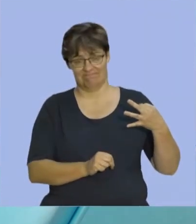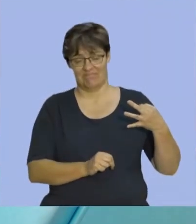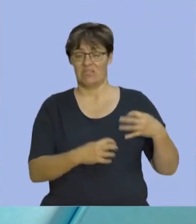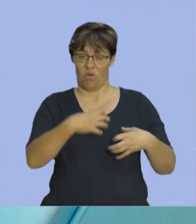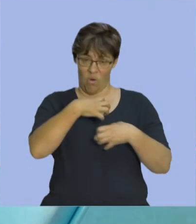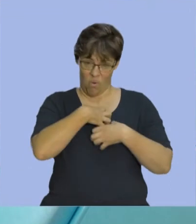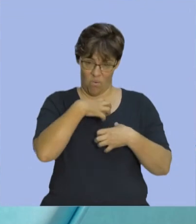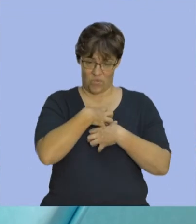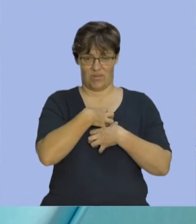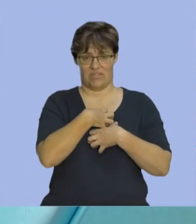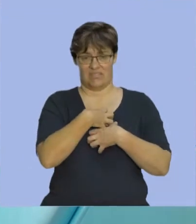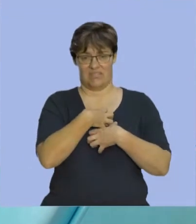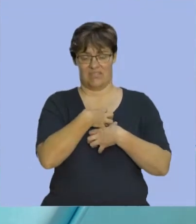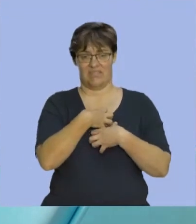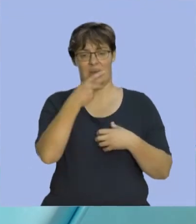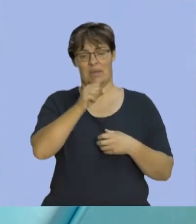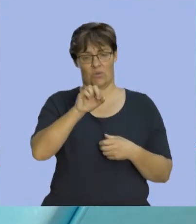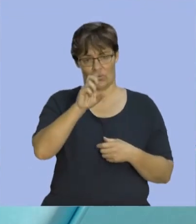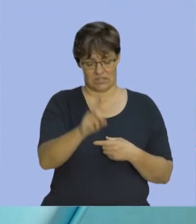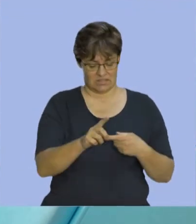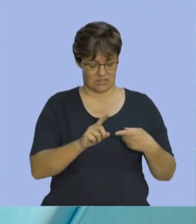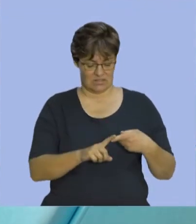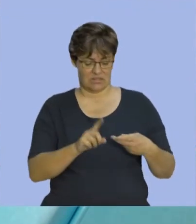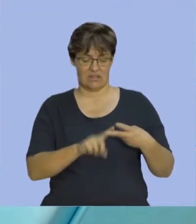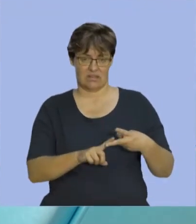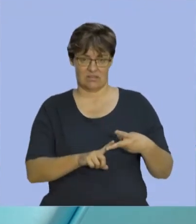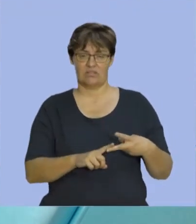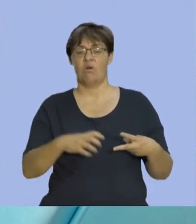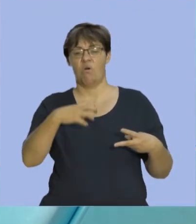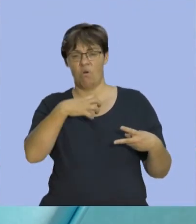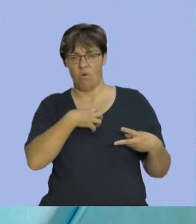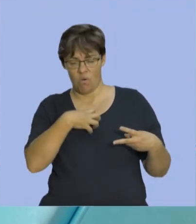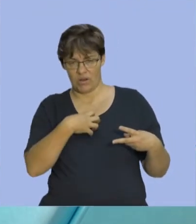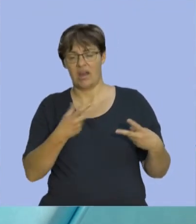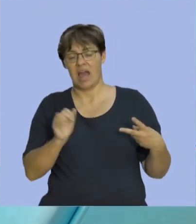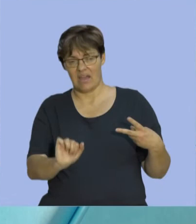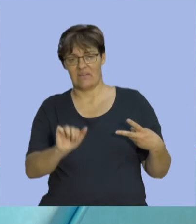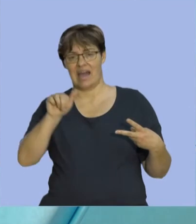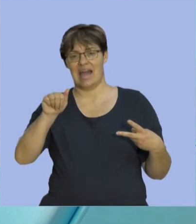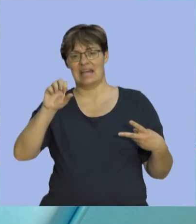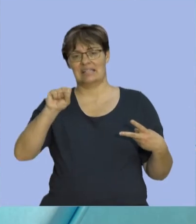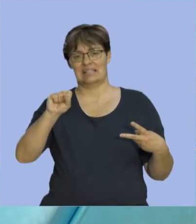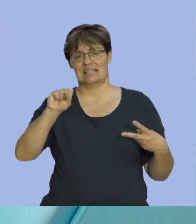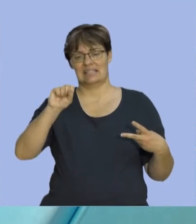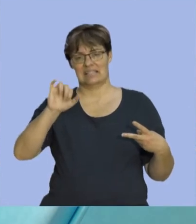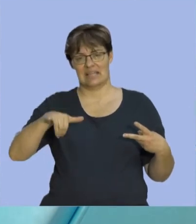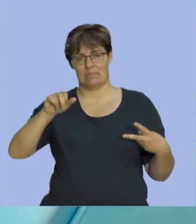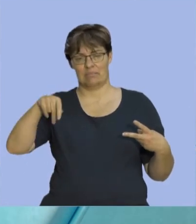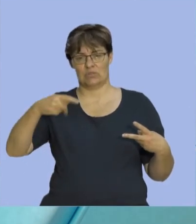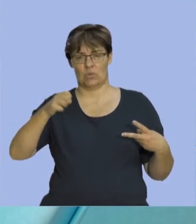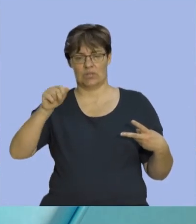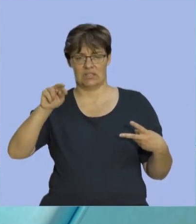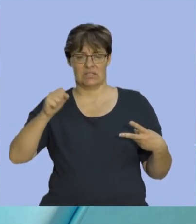tan, it has its own period. It has what now we call